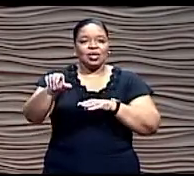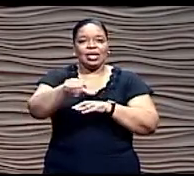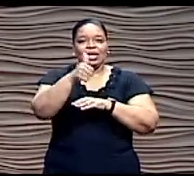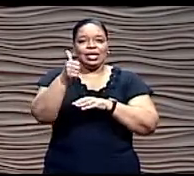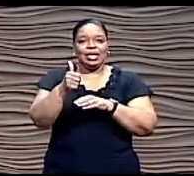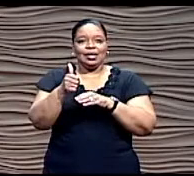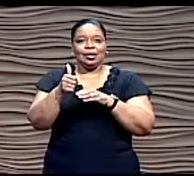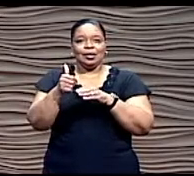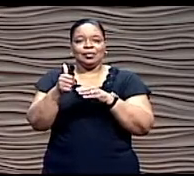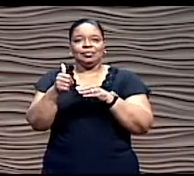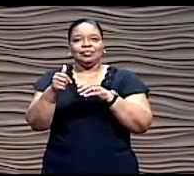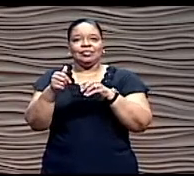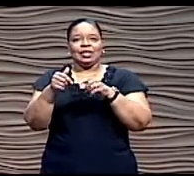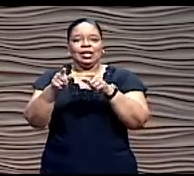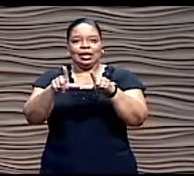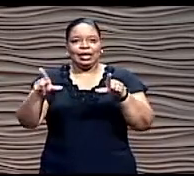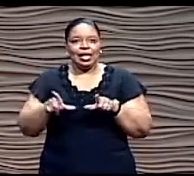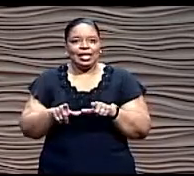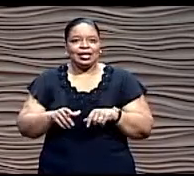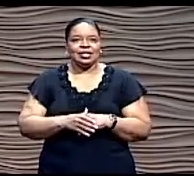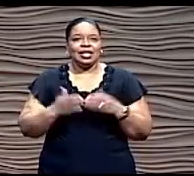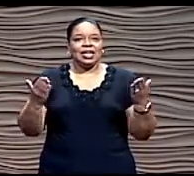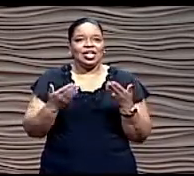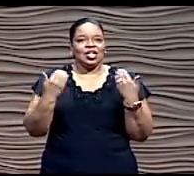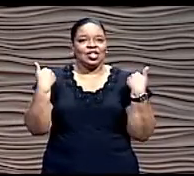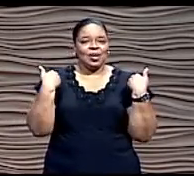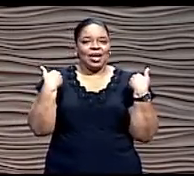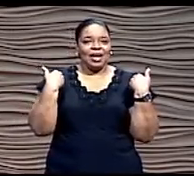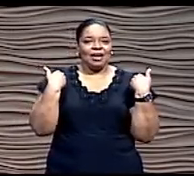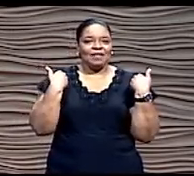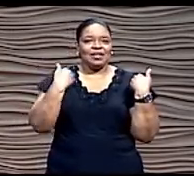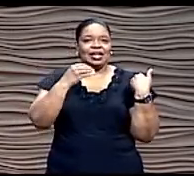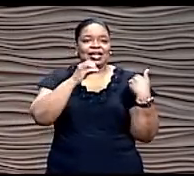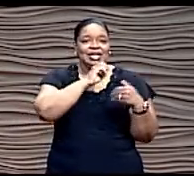island. Here you got Ezekiel, and he's on